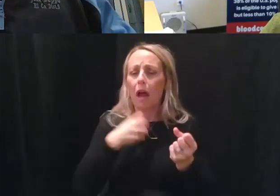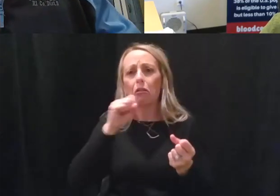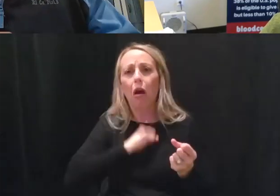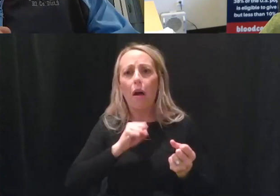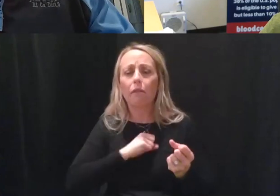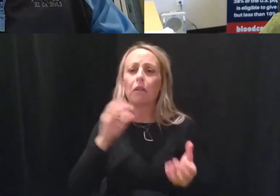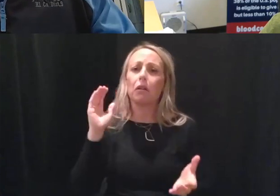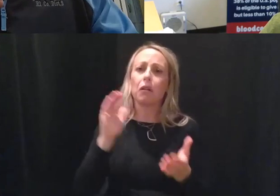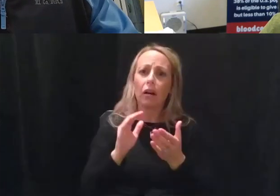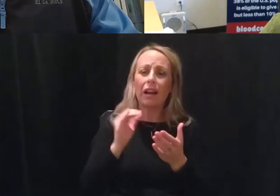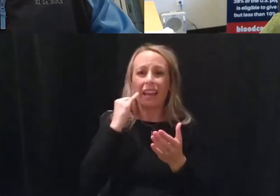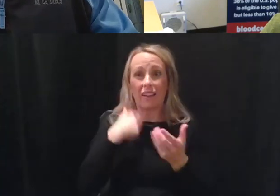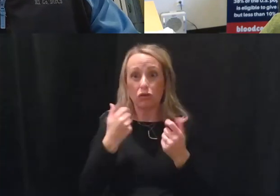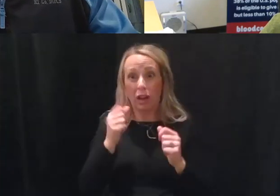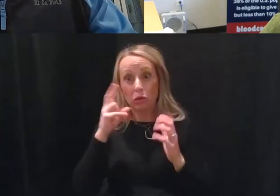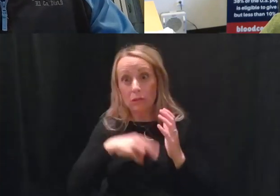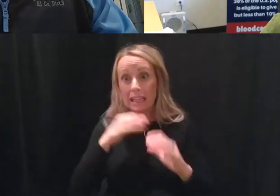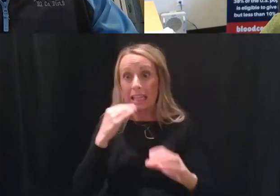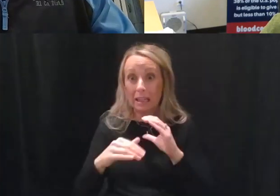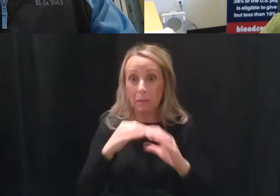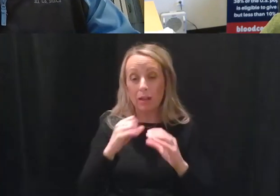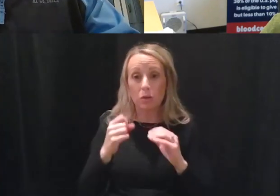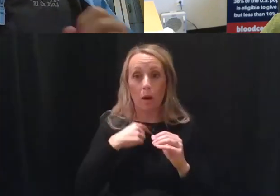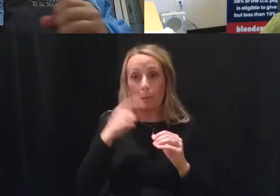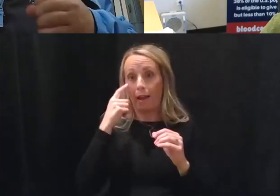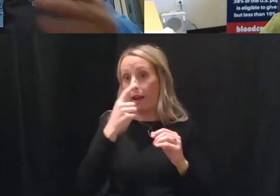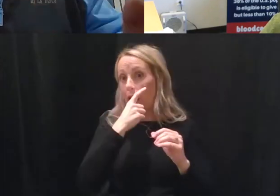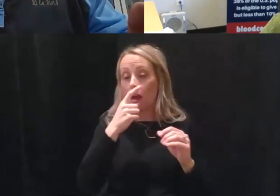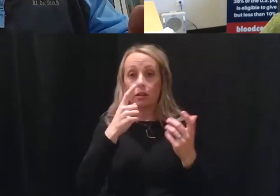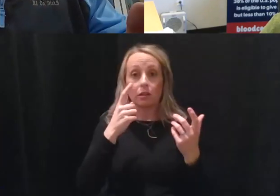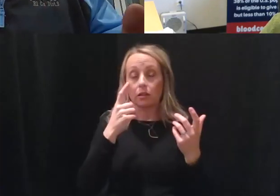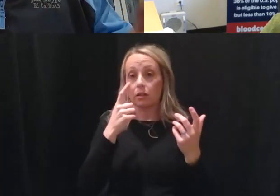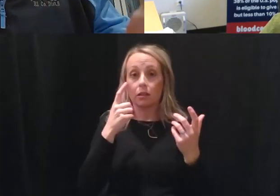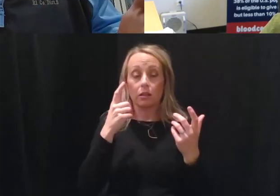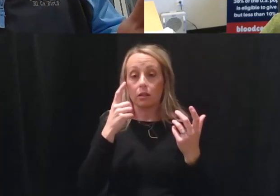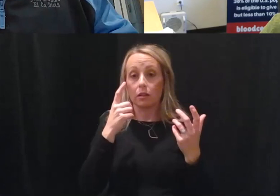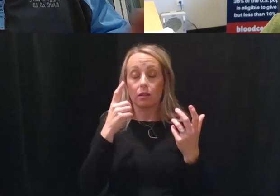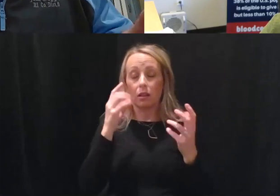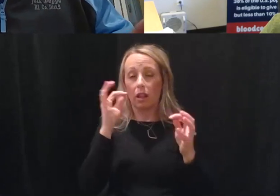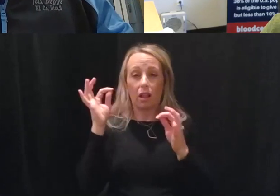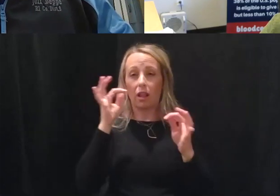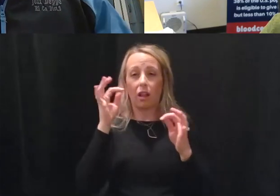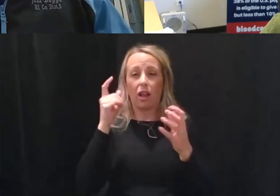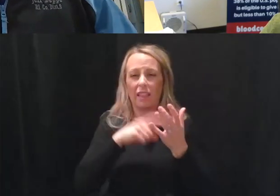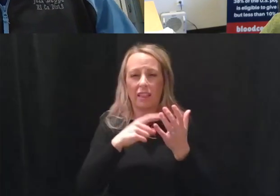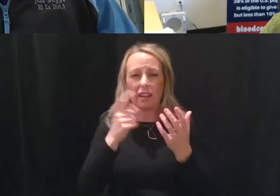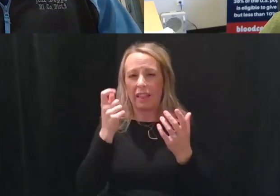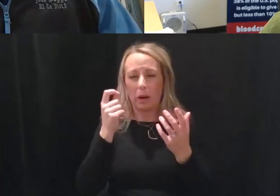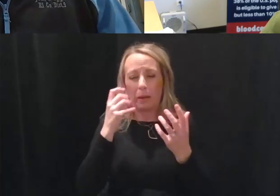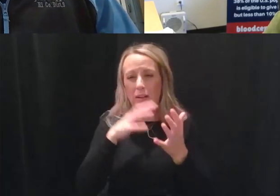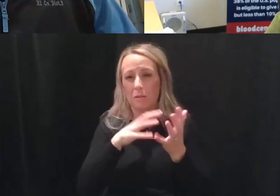try to focus too long, my eyes get dizzy and I have to take a minute back and then I'm okay. And it's just something that has